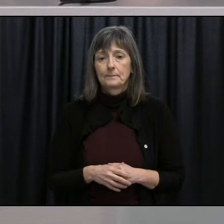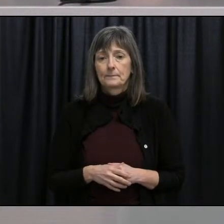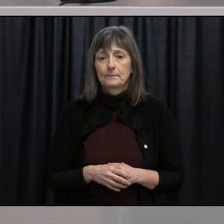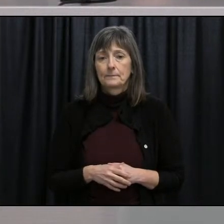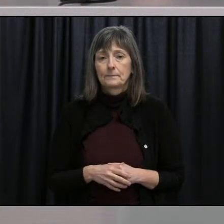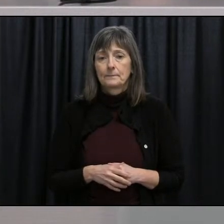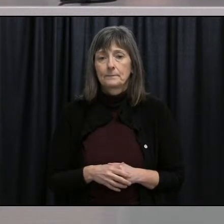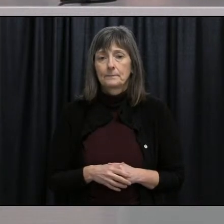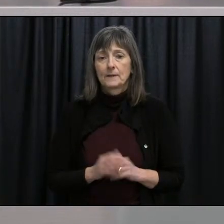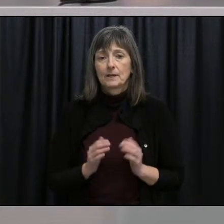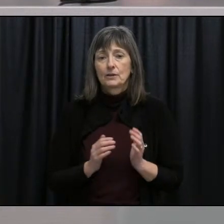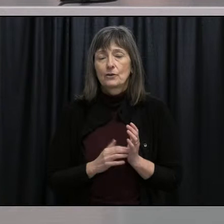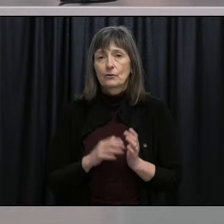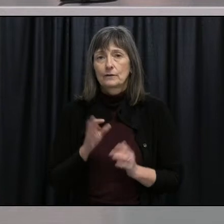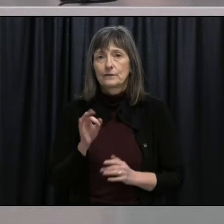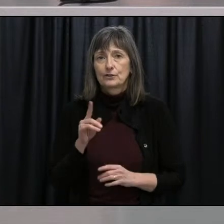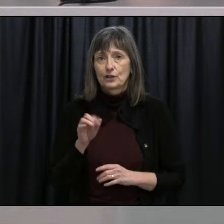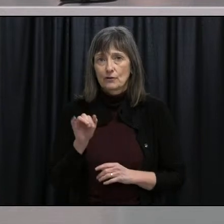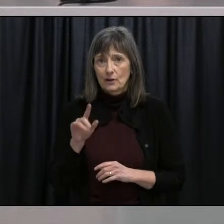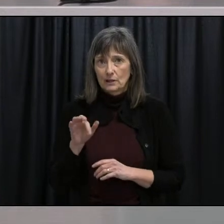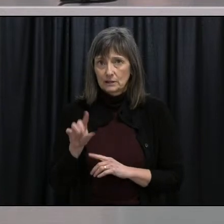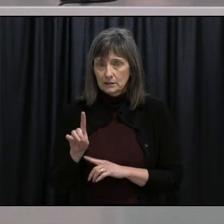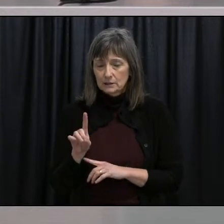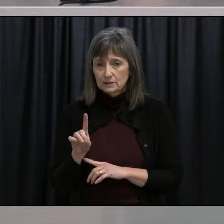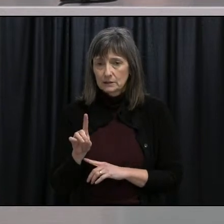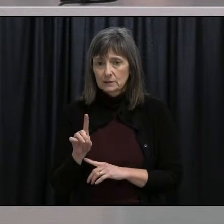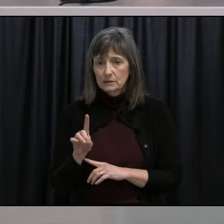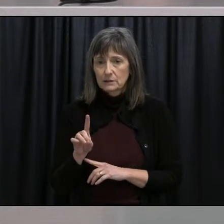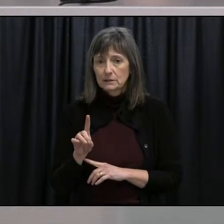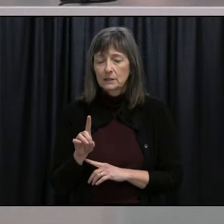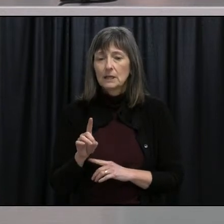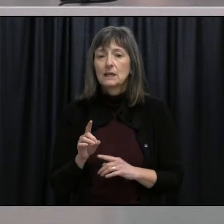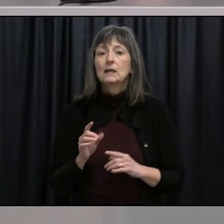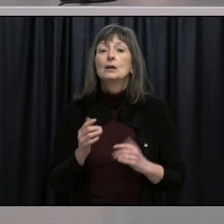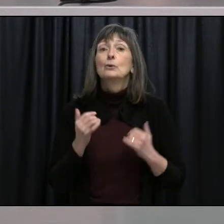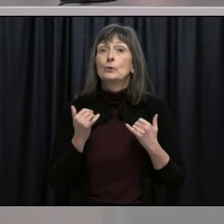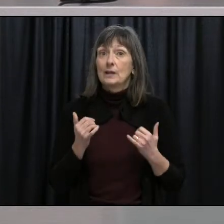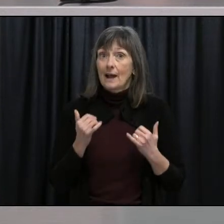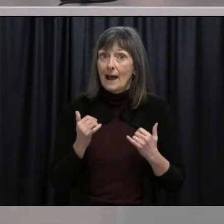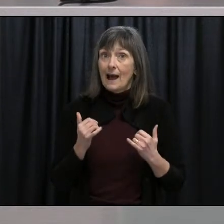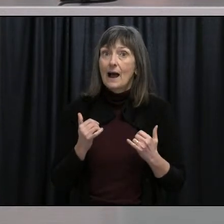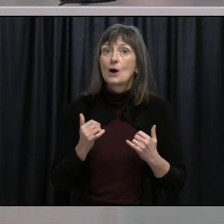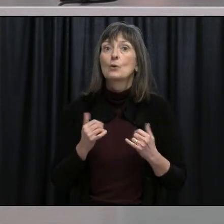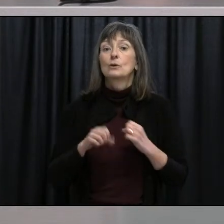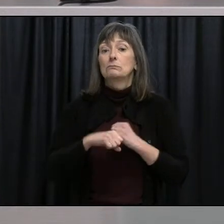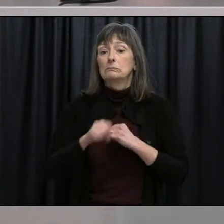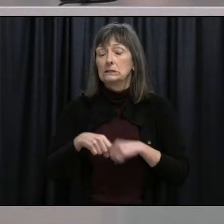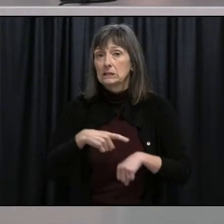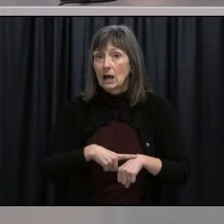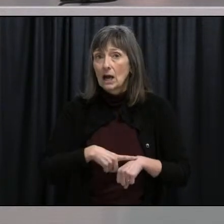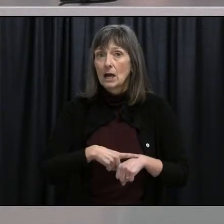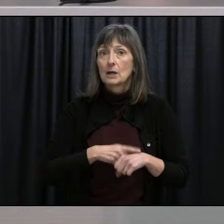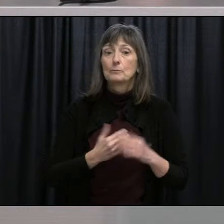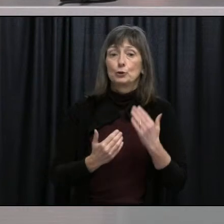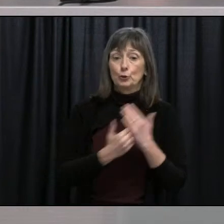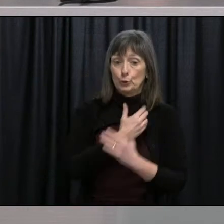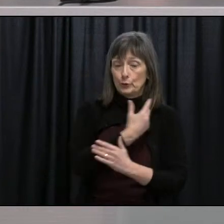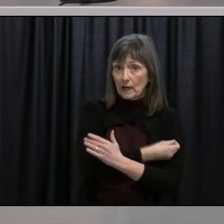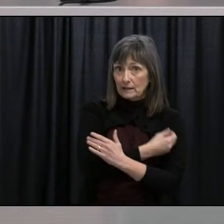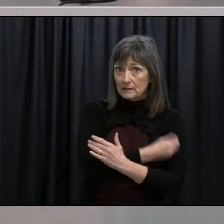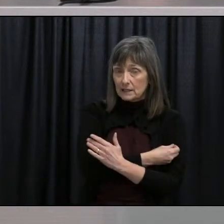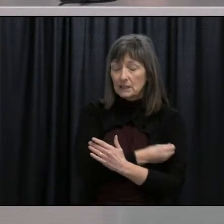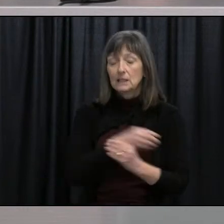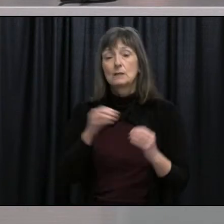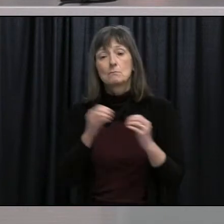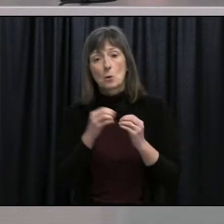Fitzgerald, with the new announcement of the time between doses, knowing that more doses are coming to the province, looking to get through more people